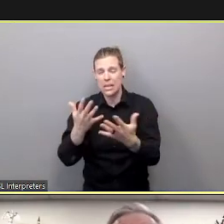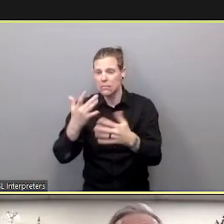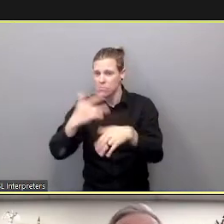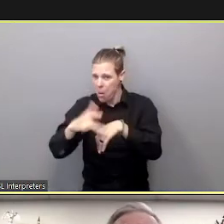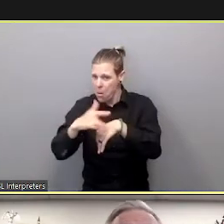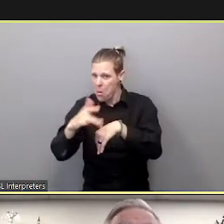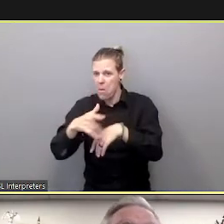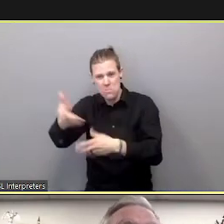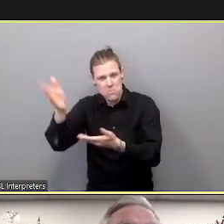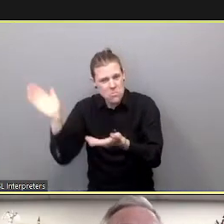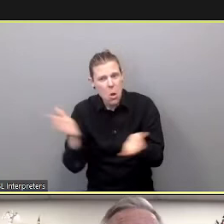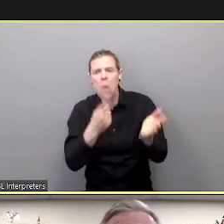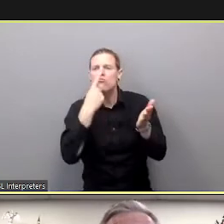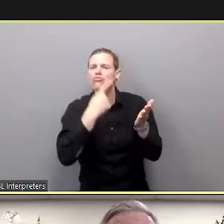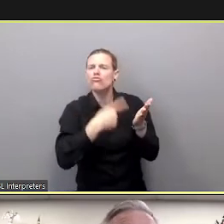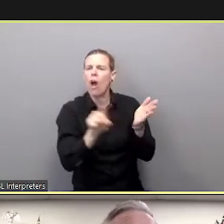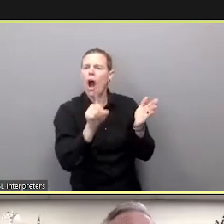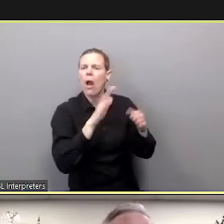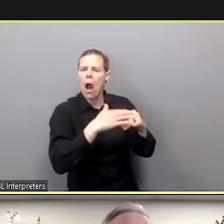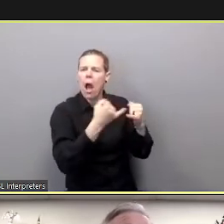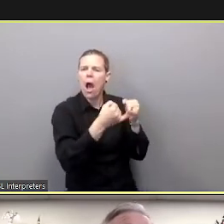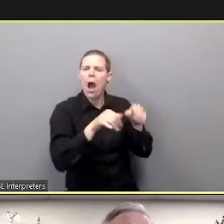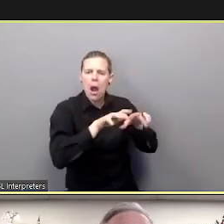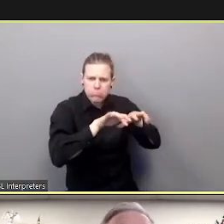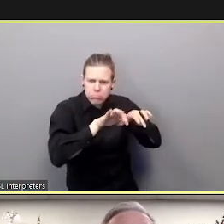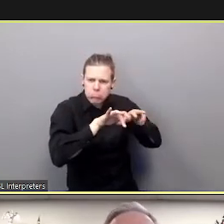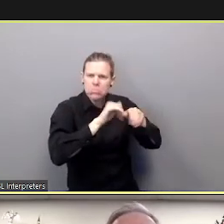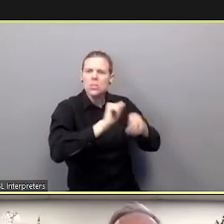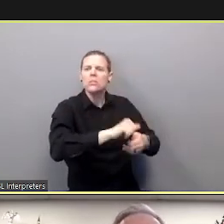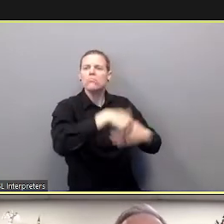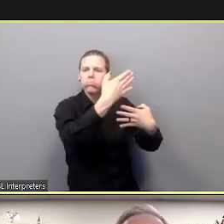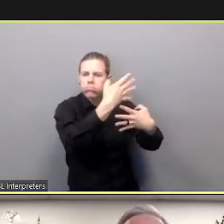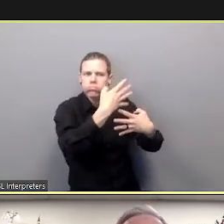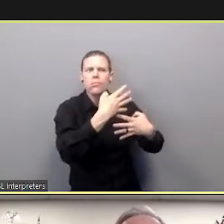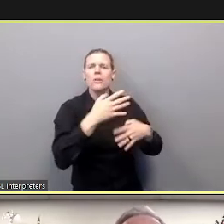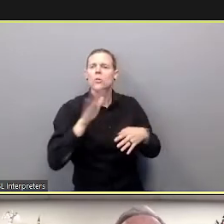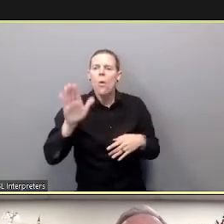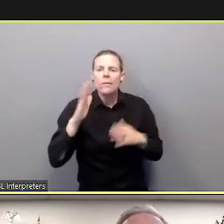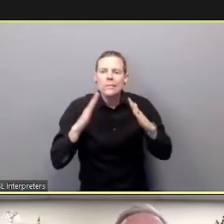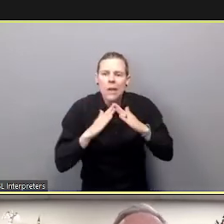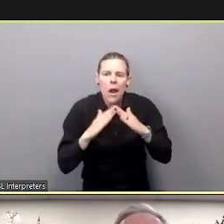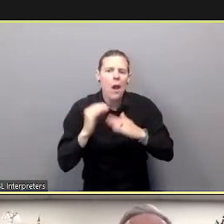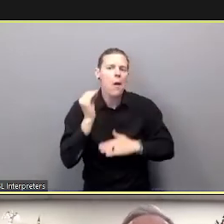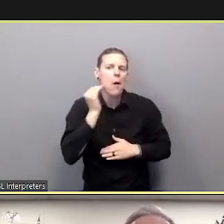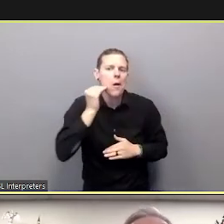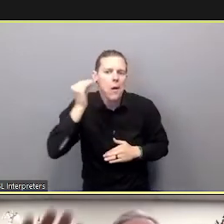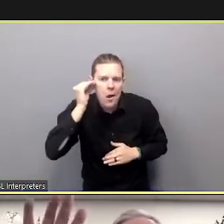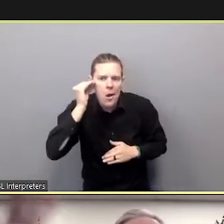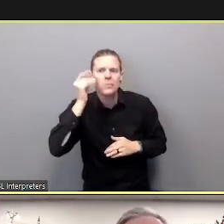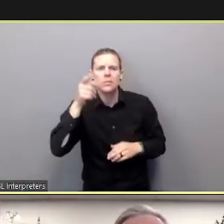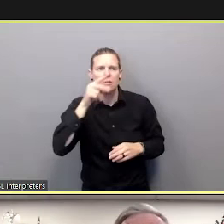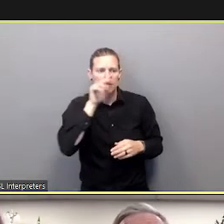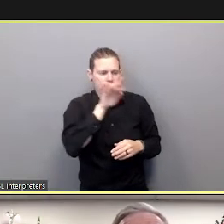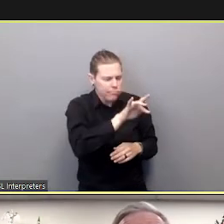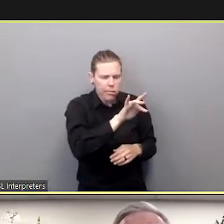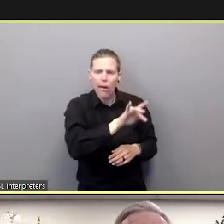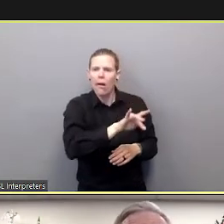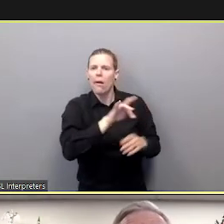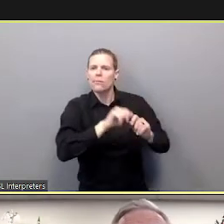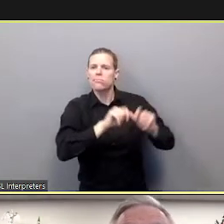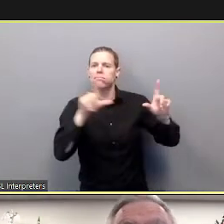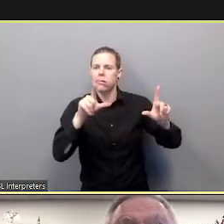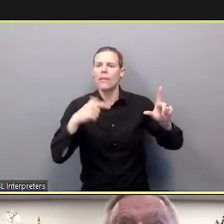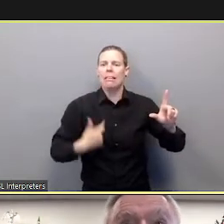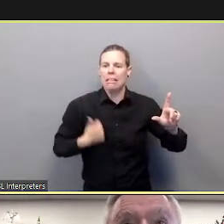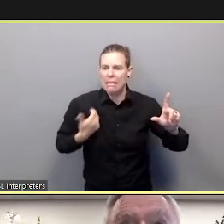just find an appointment right in your city. There's a new box to click on, and we're revising it to move it to the top. So if you